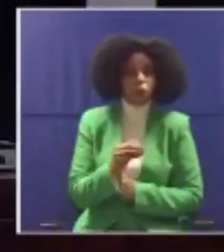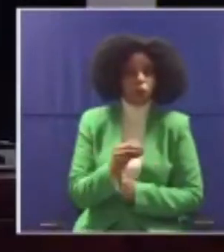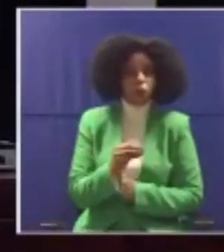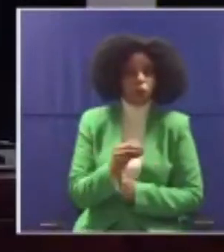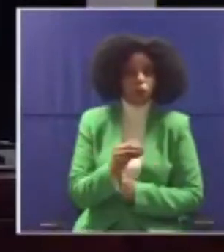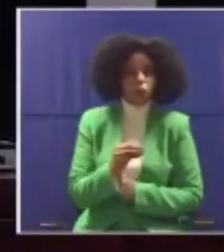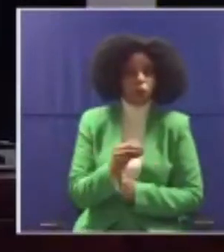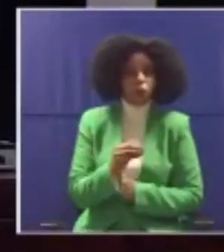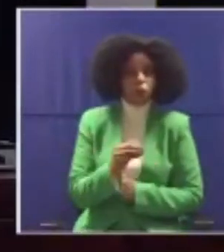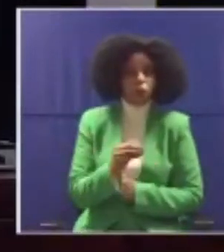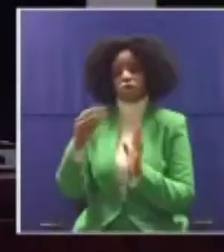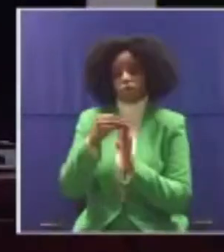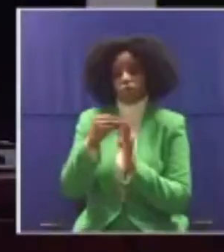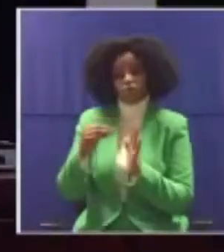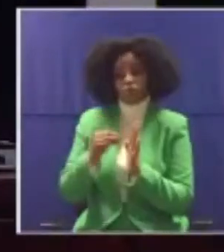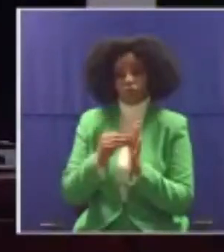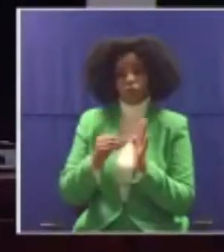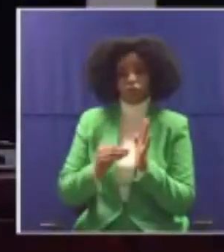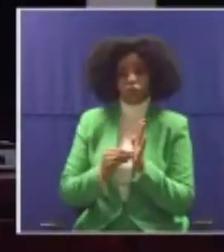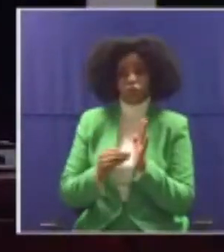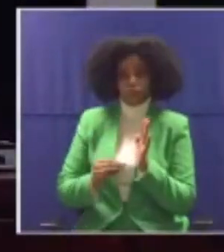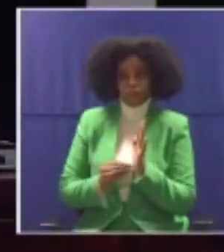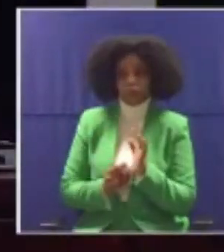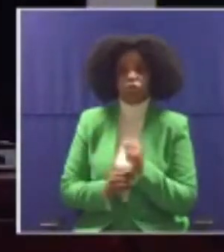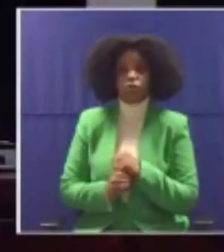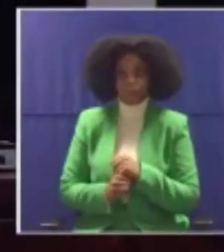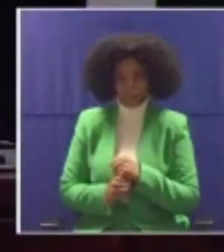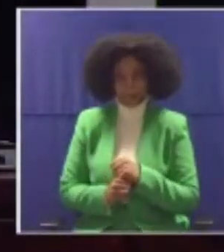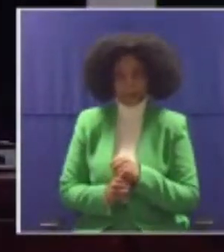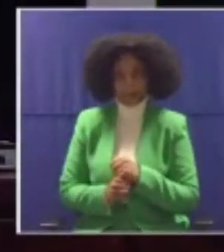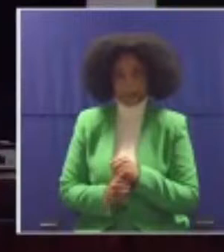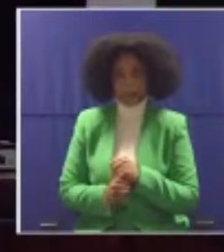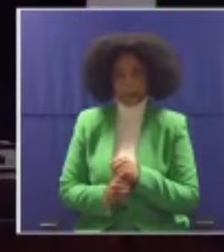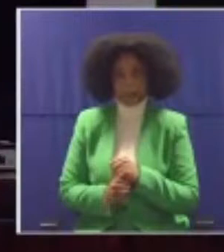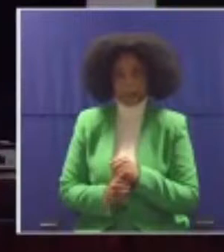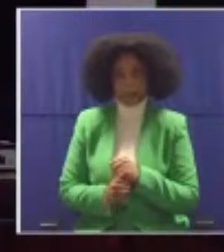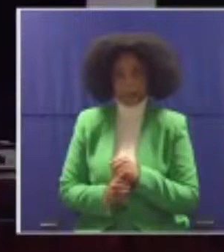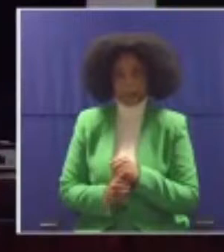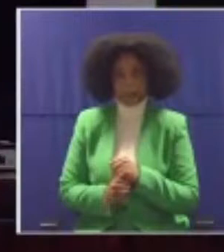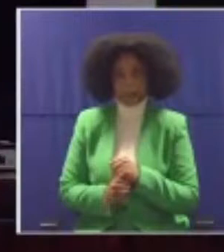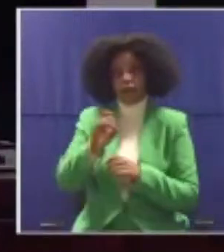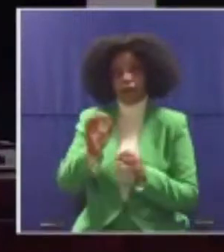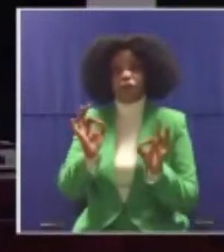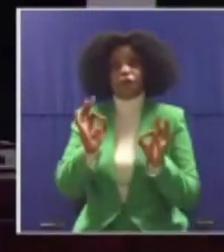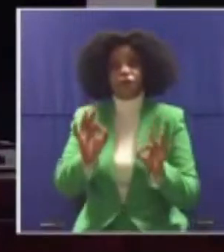dialogue, I suppose the DA will send you. Yeah, so